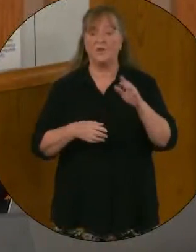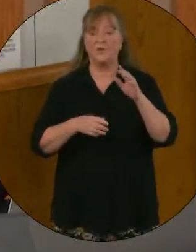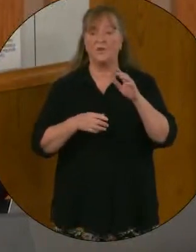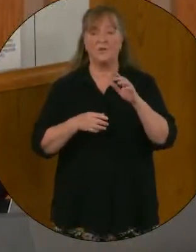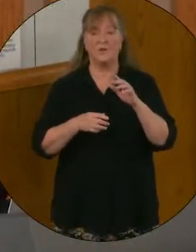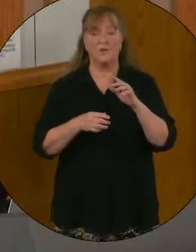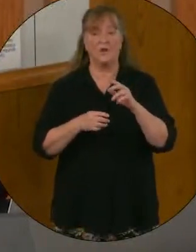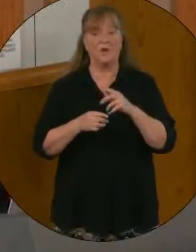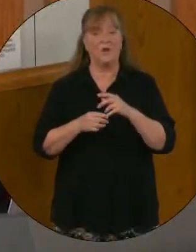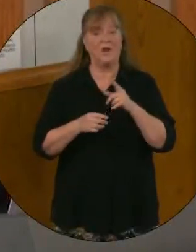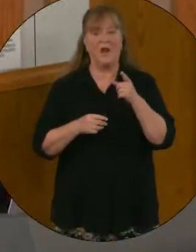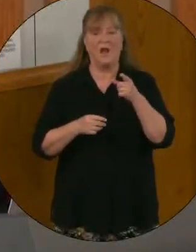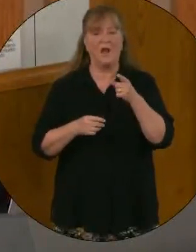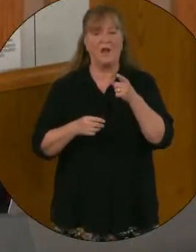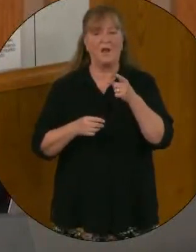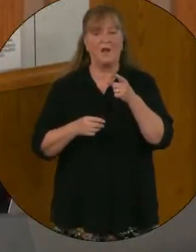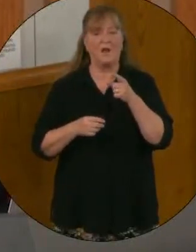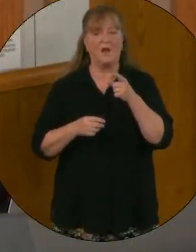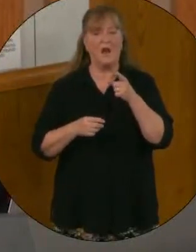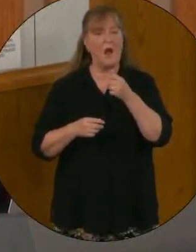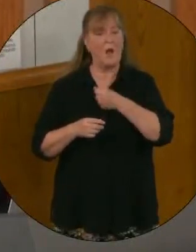colleagues.